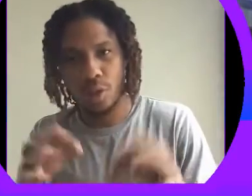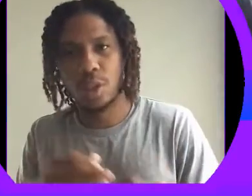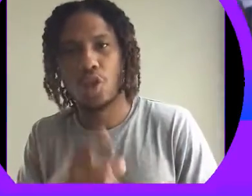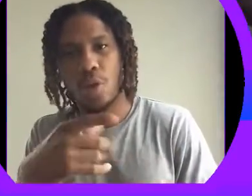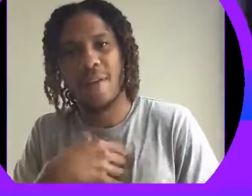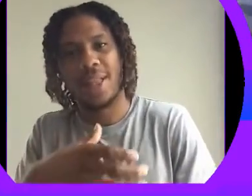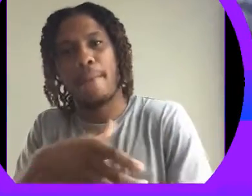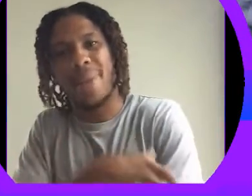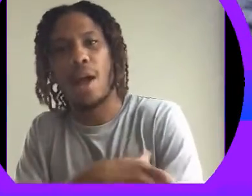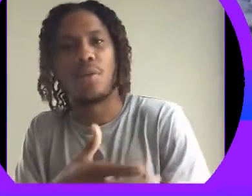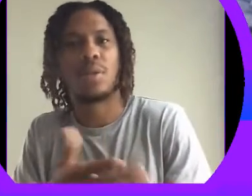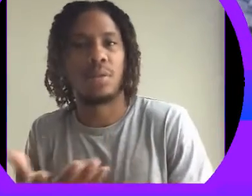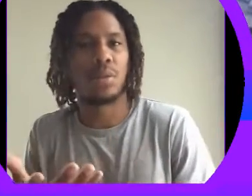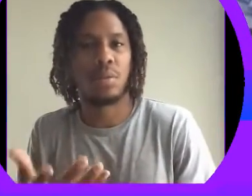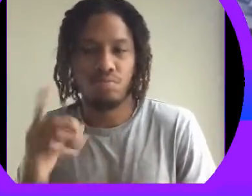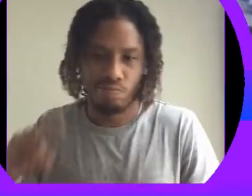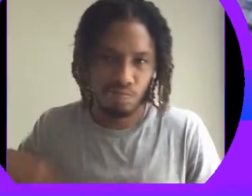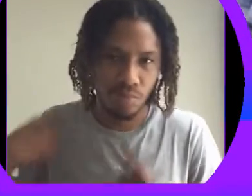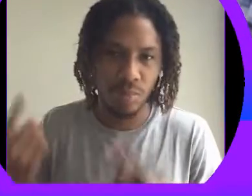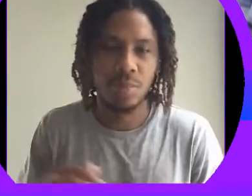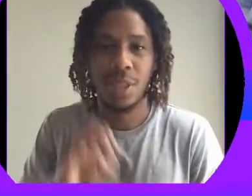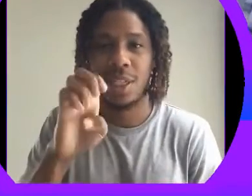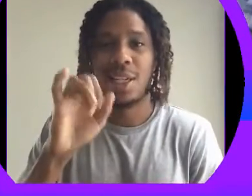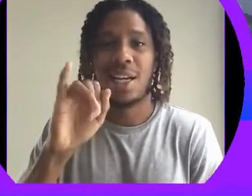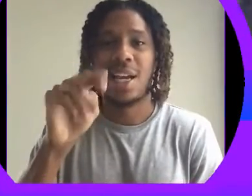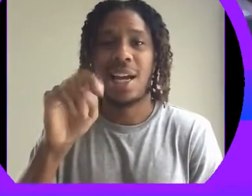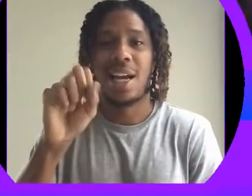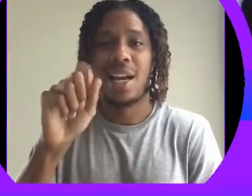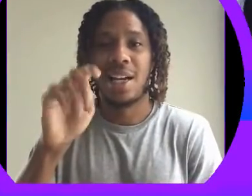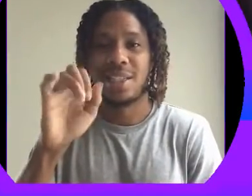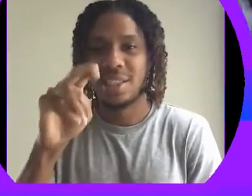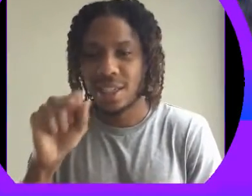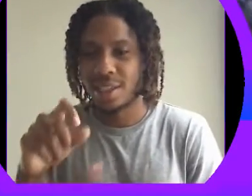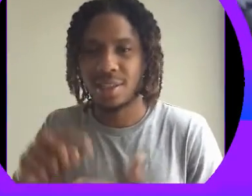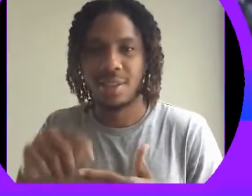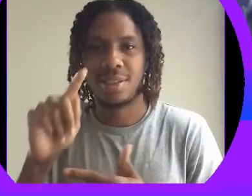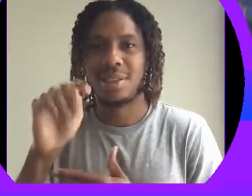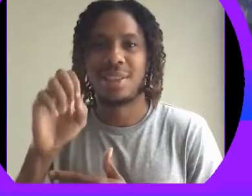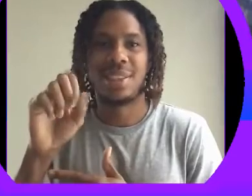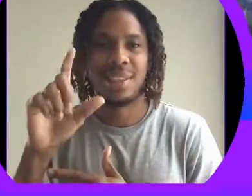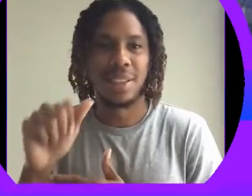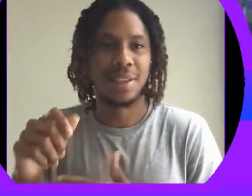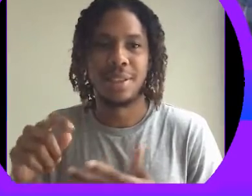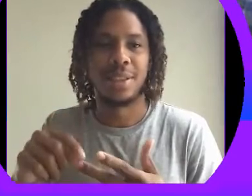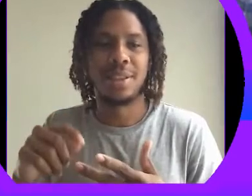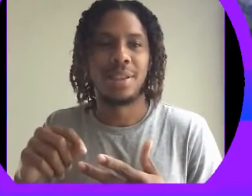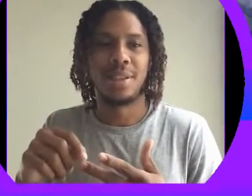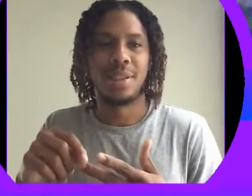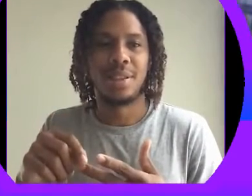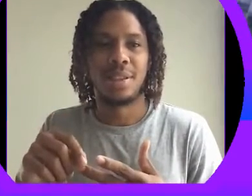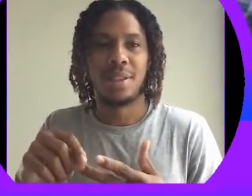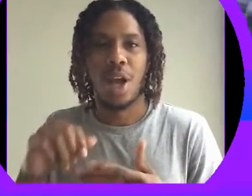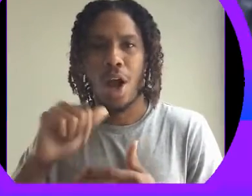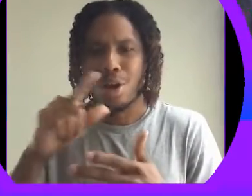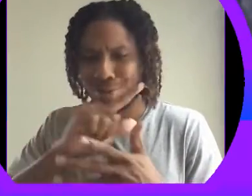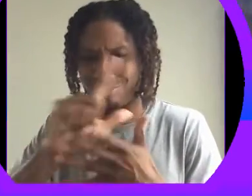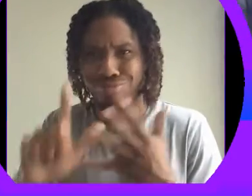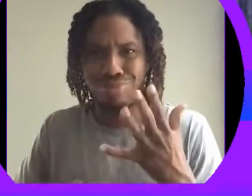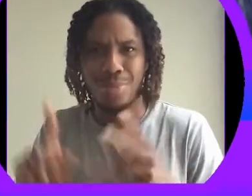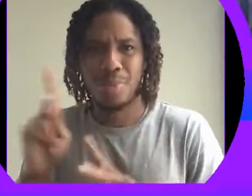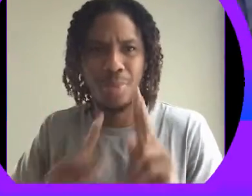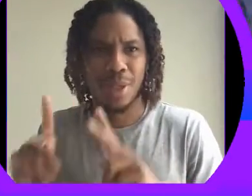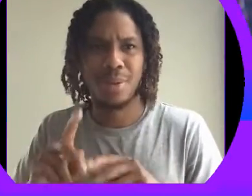choices here. You have the power, you always have. Einstein, Tesla, myself, Temple, Grandin, all